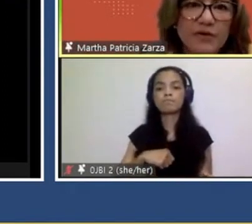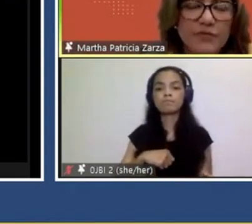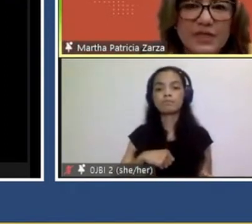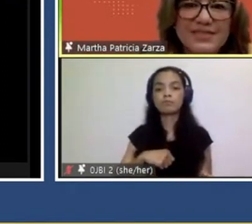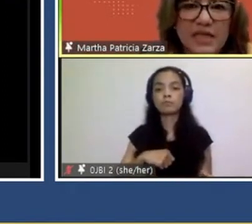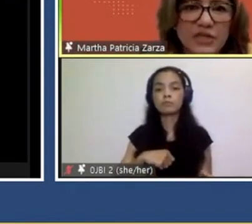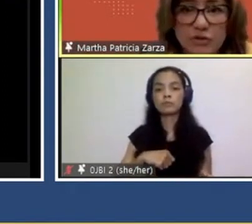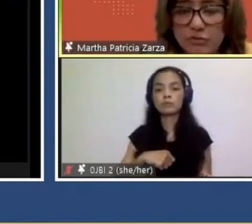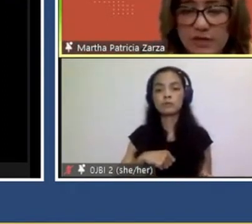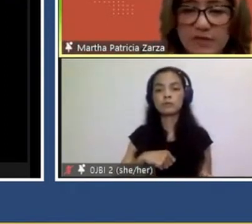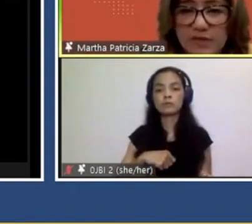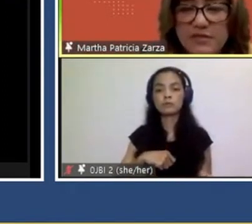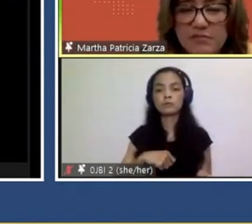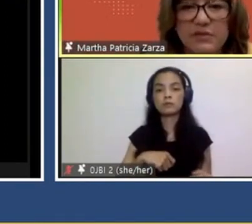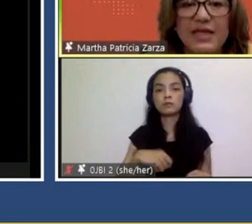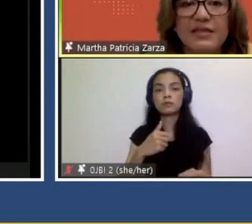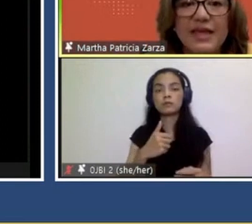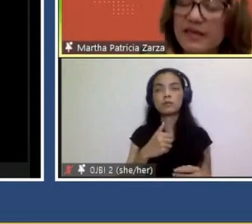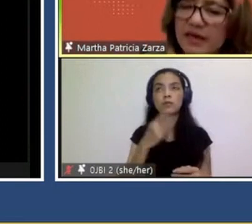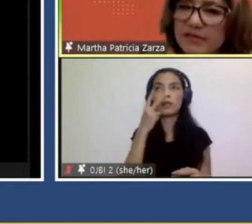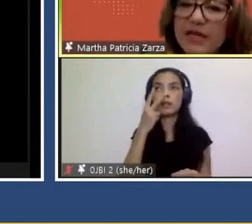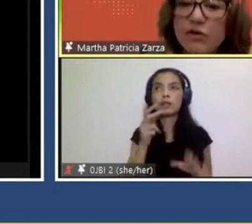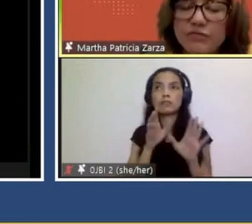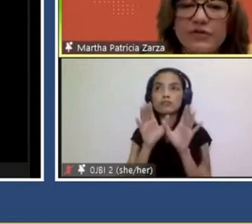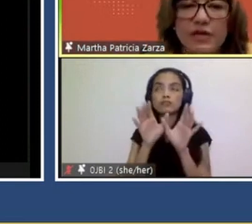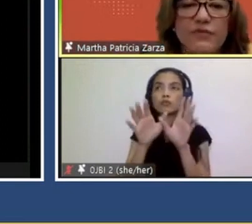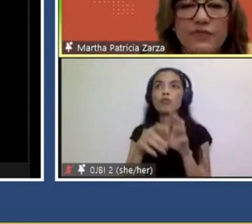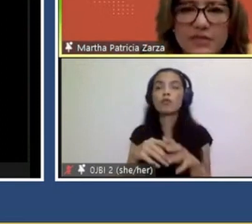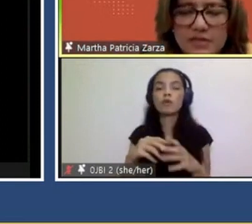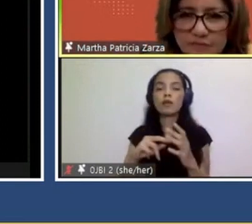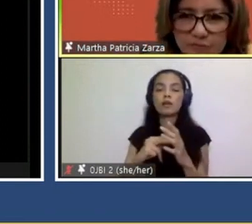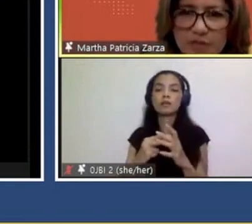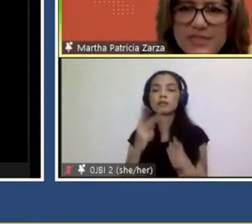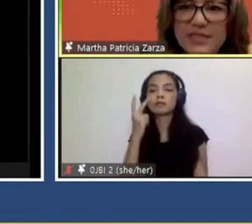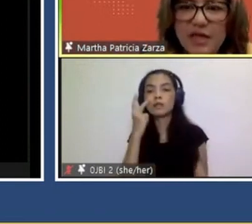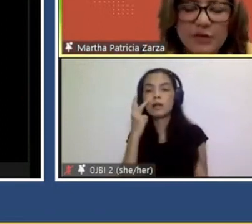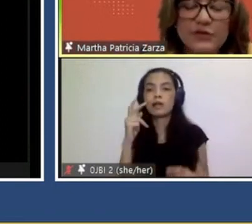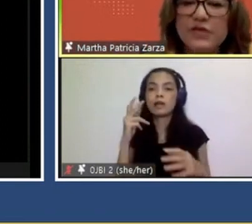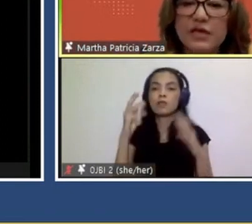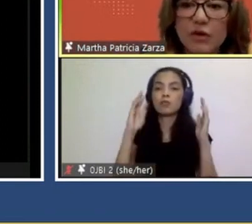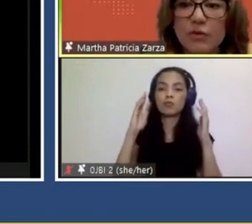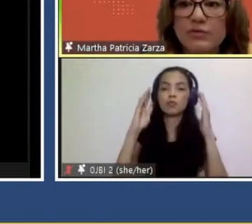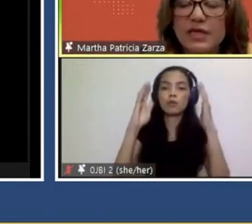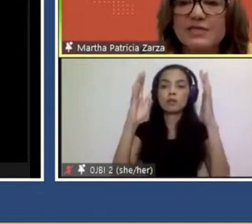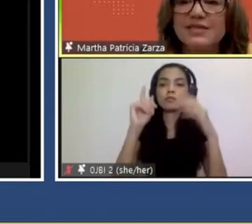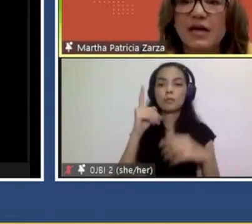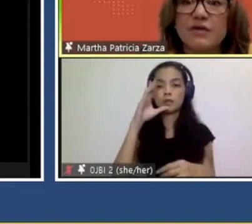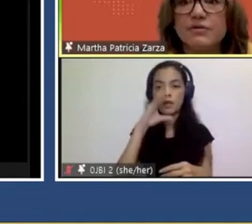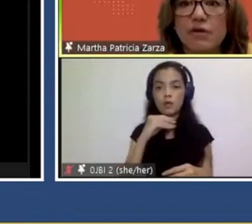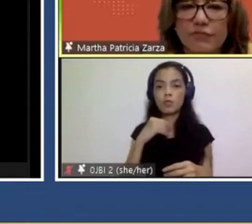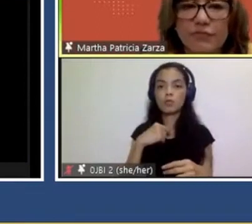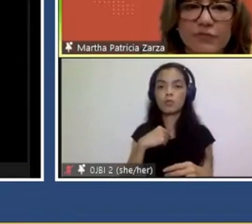being part of this nature event. They take a lot of care of this forest, because they know that is